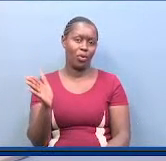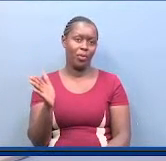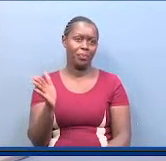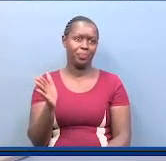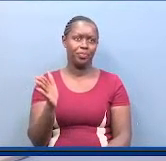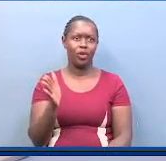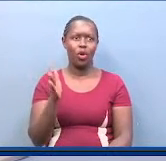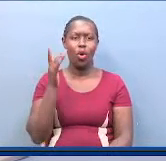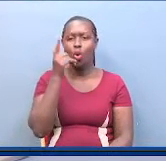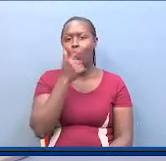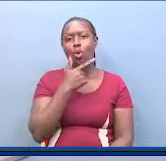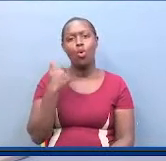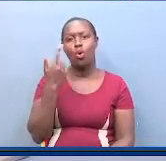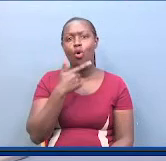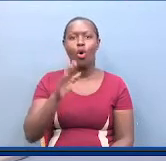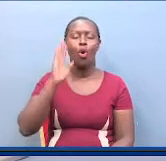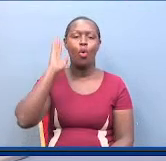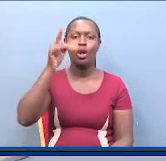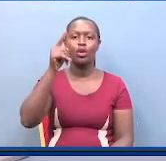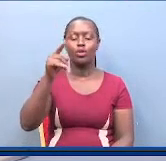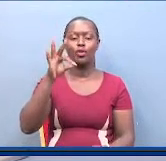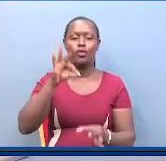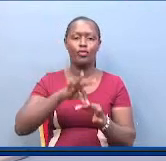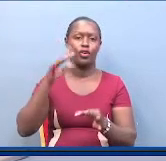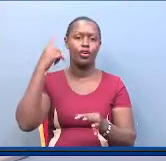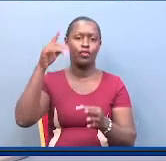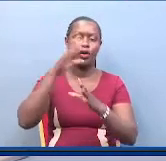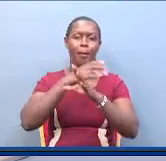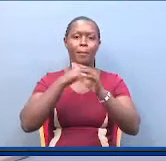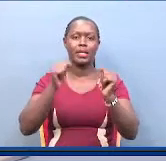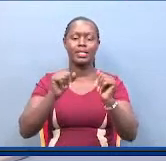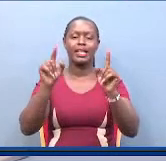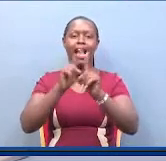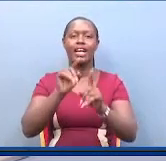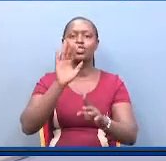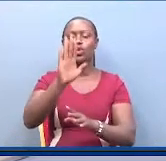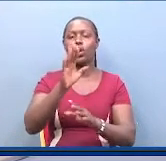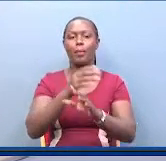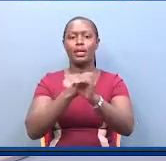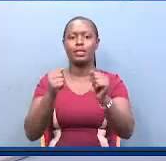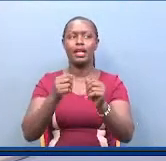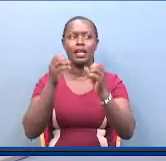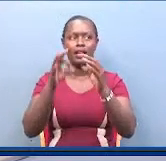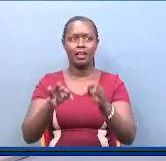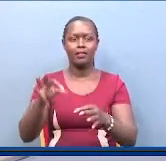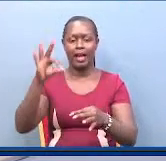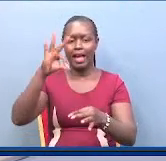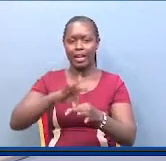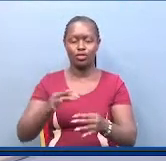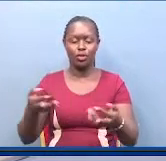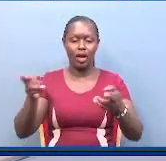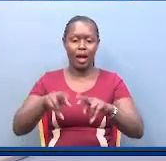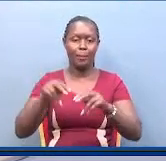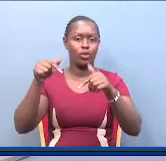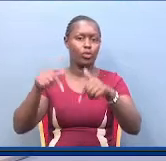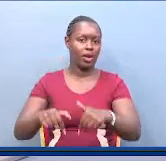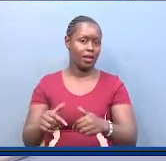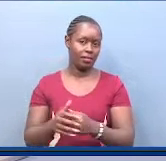whom will you vote for the presidency as your president? If election was held today. That